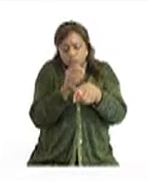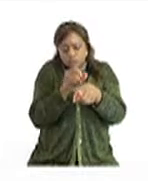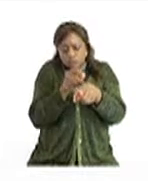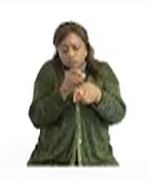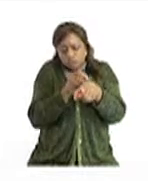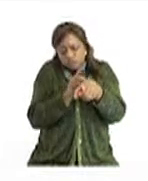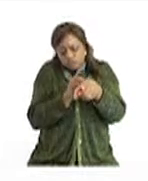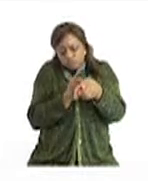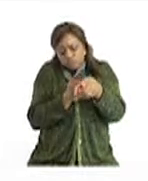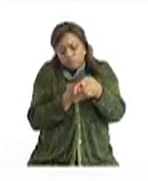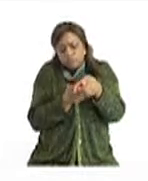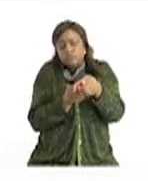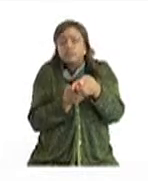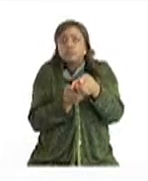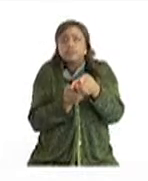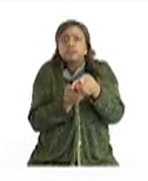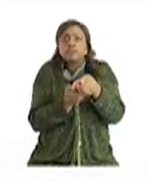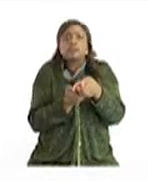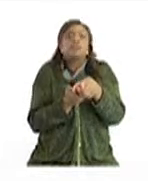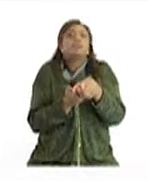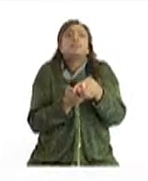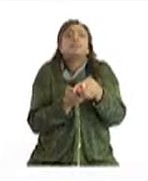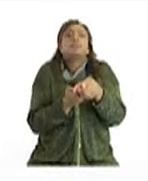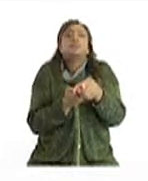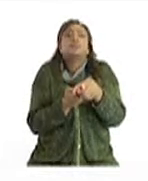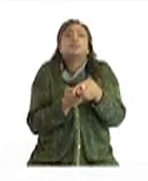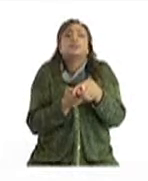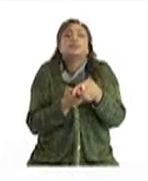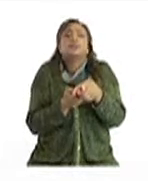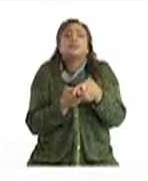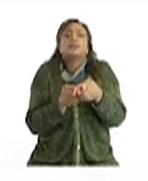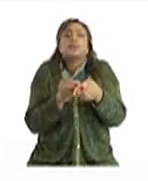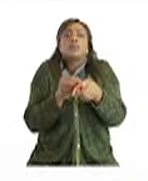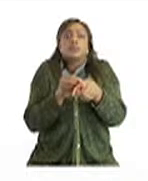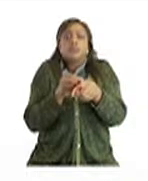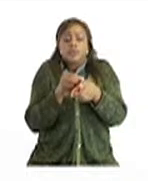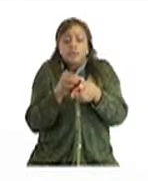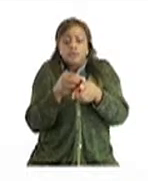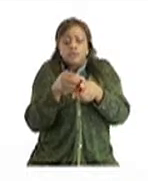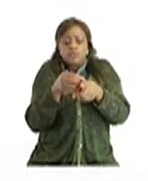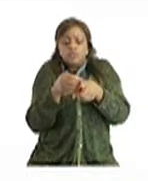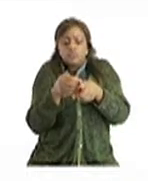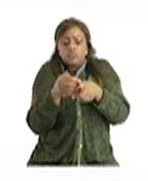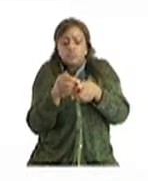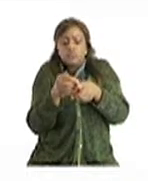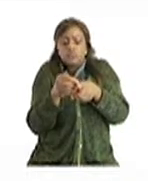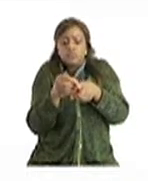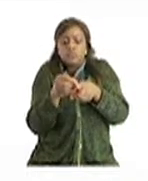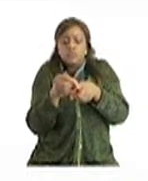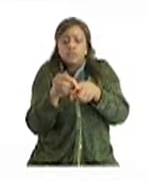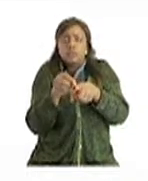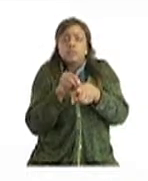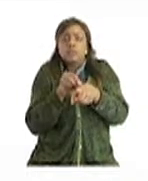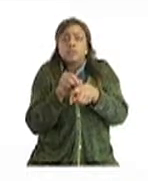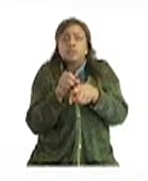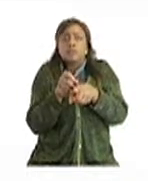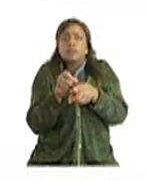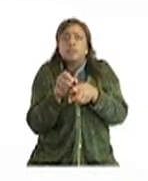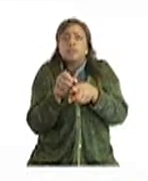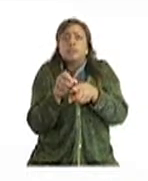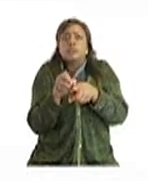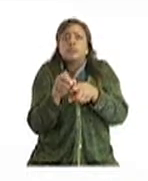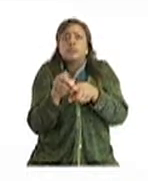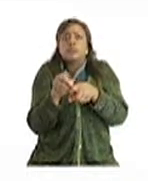and nourishment of the sperm cell. So the sperm cell will need nourishment to keep it alive